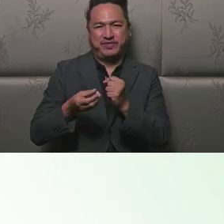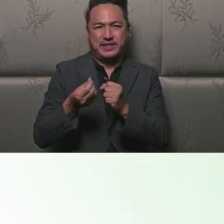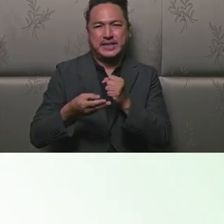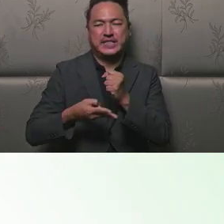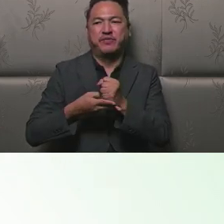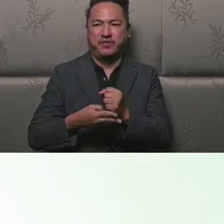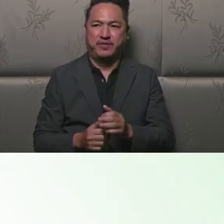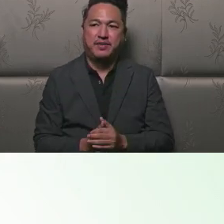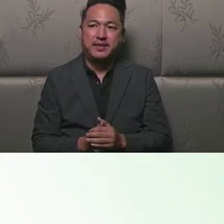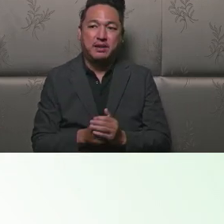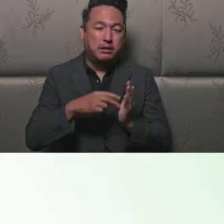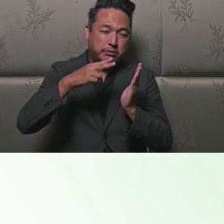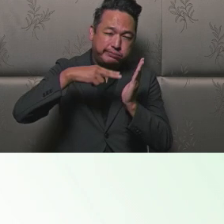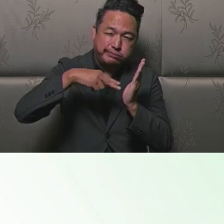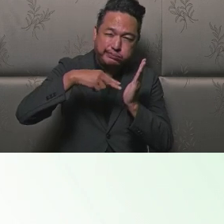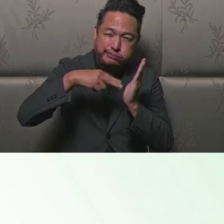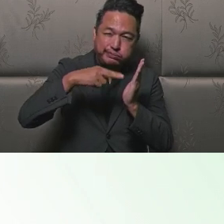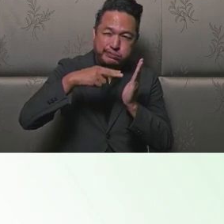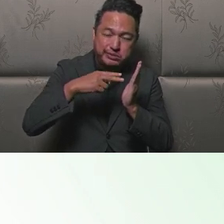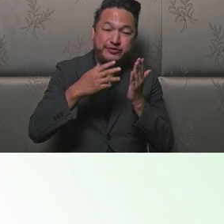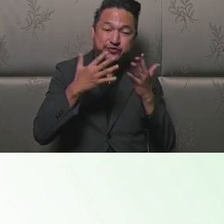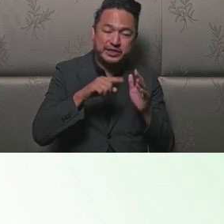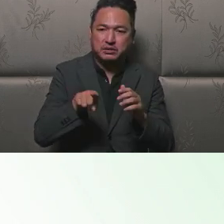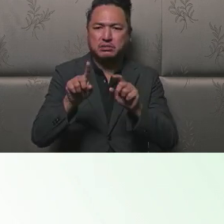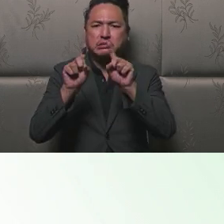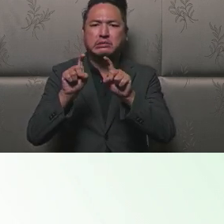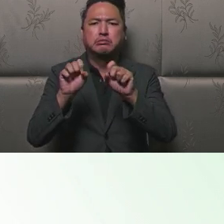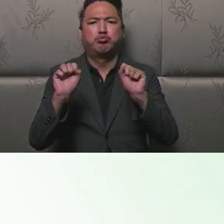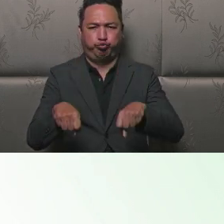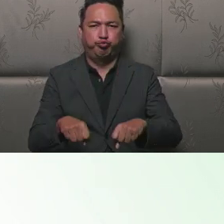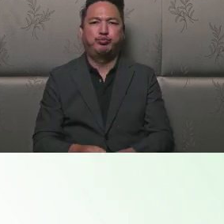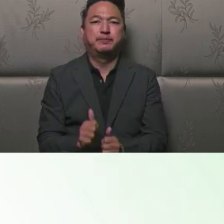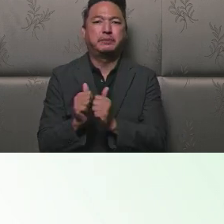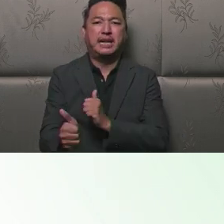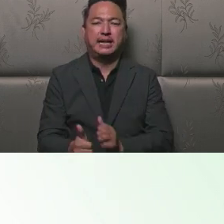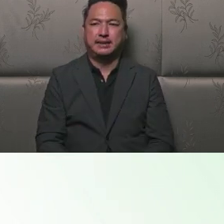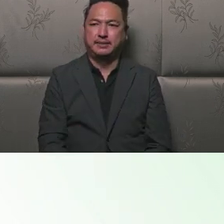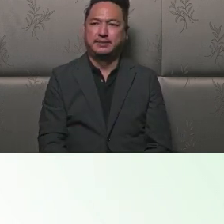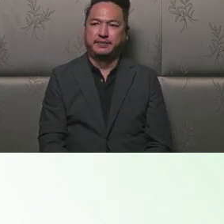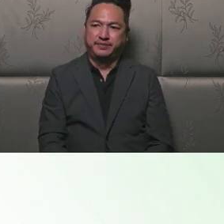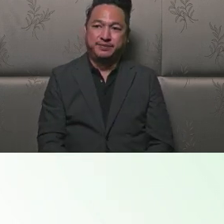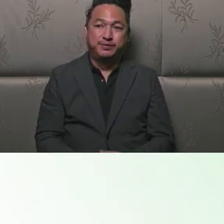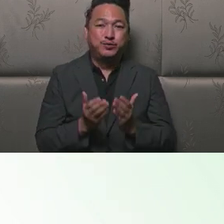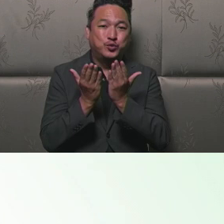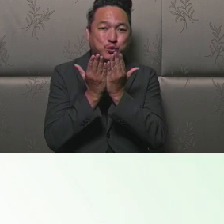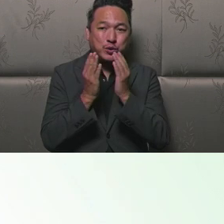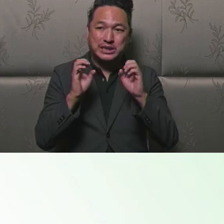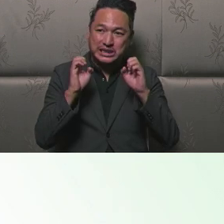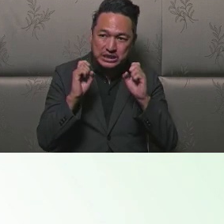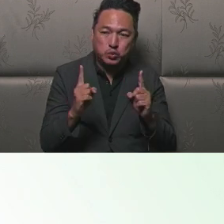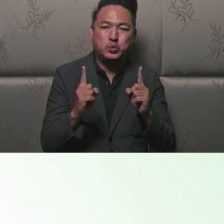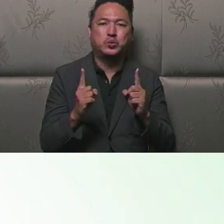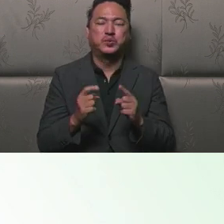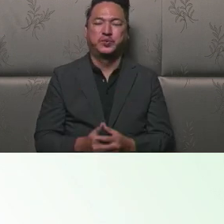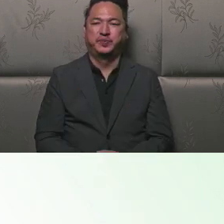a formal learning setting. The scheme offers a very most probably the most affordable pathway to a degree.